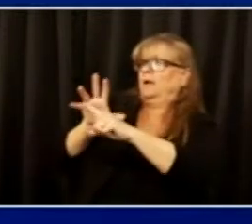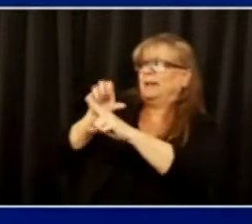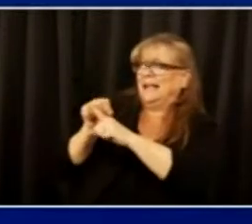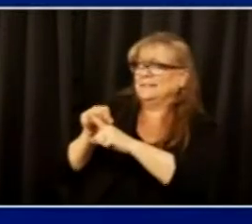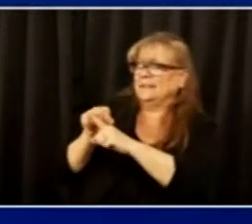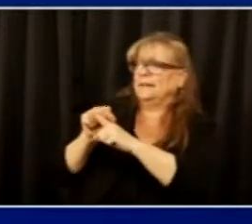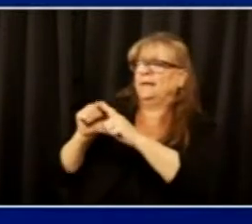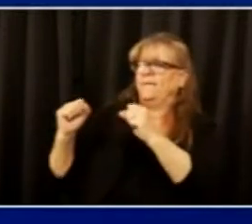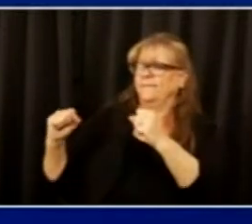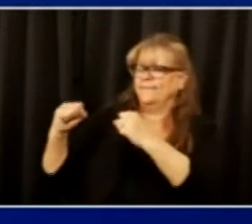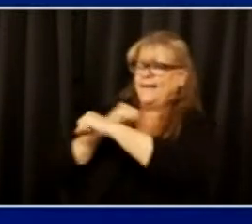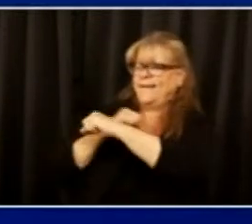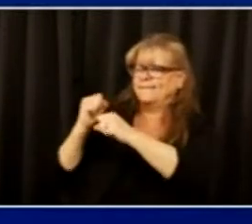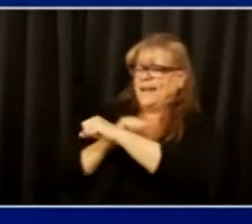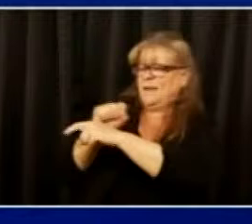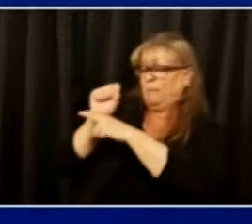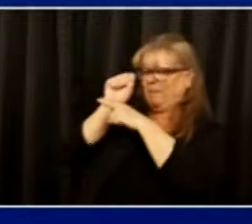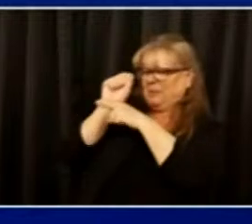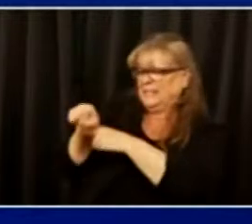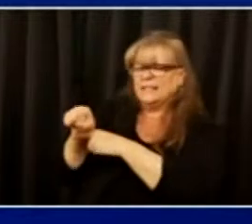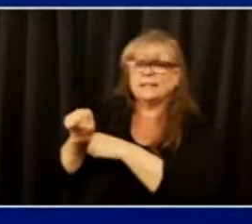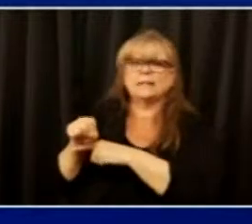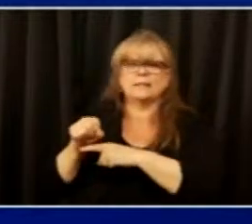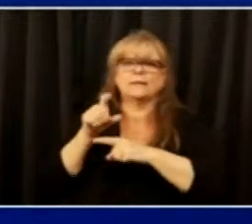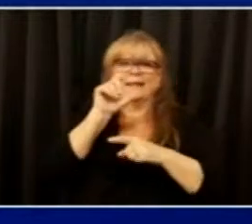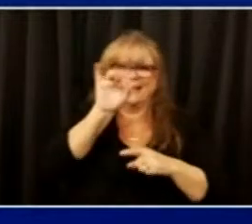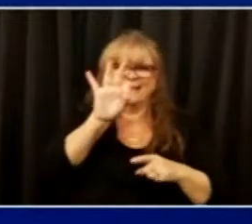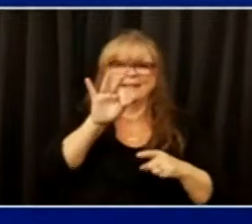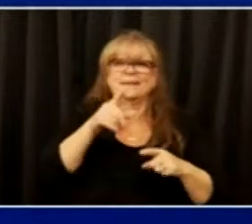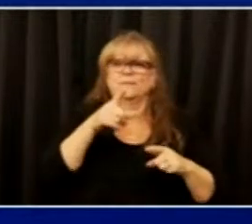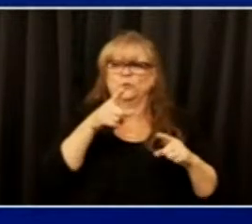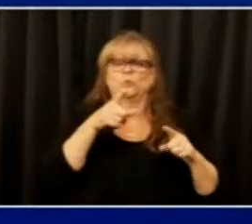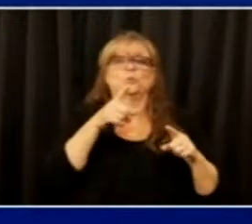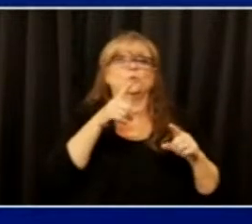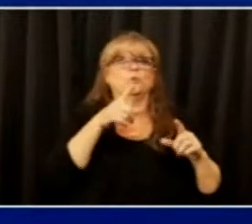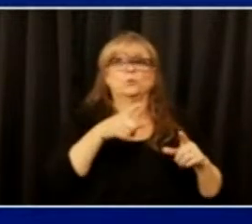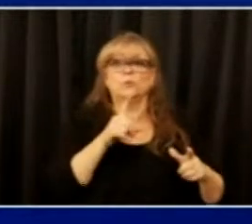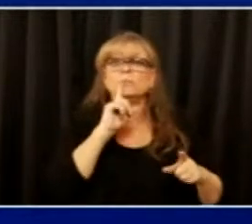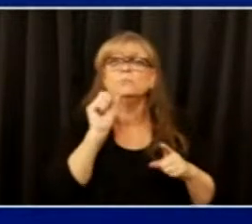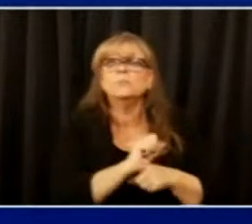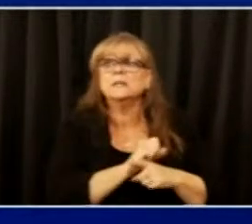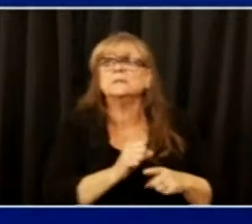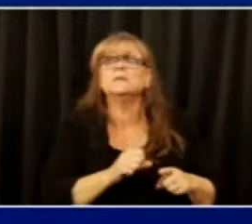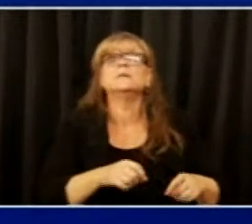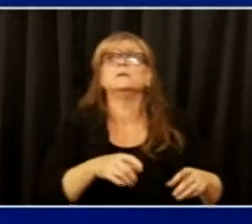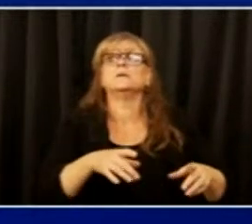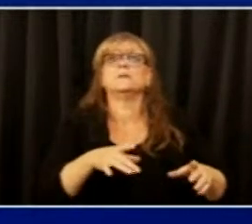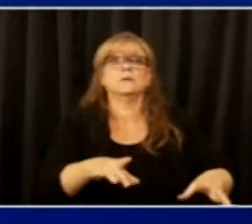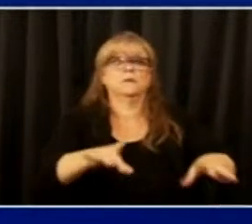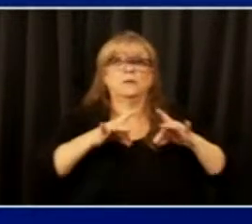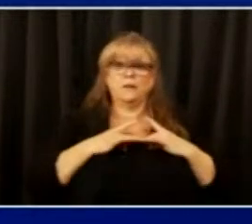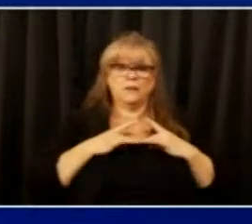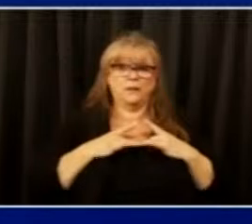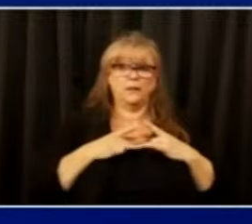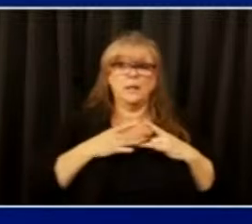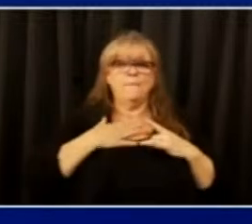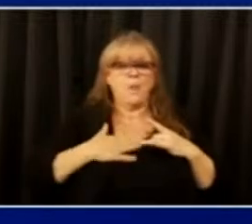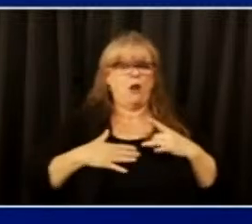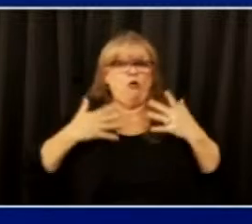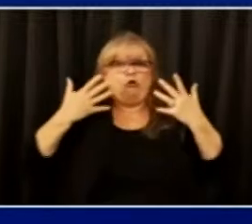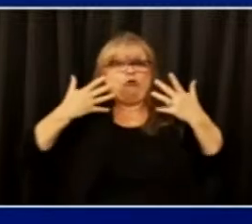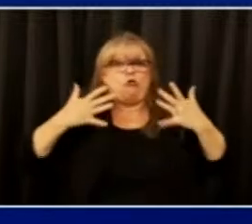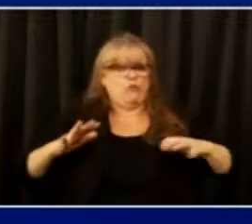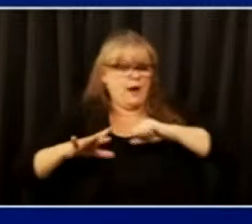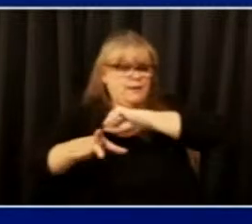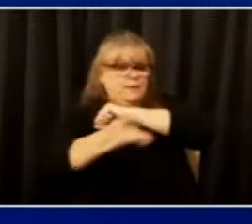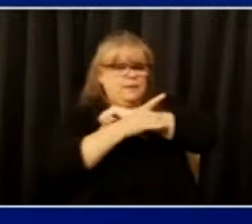thing should you become infected by a virus or bacteria. So for the COVID vaccine, we present your body with